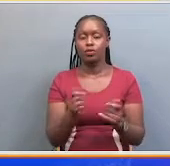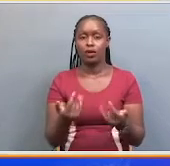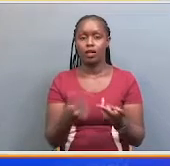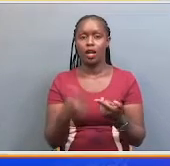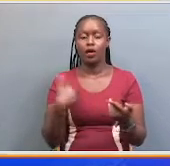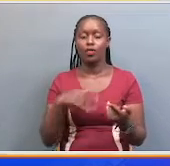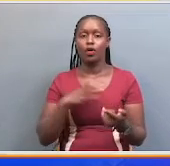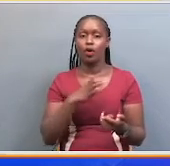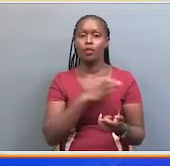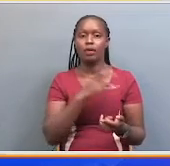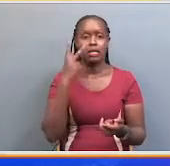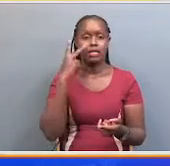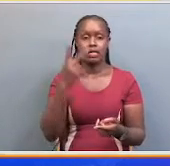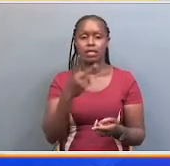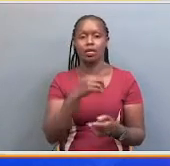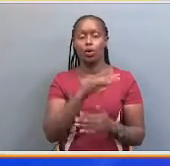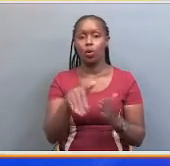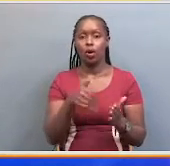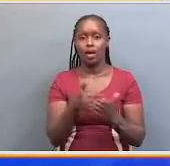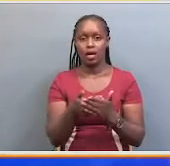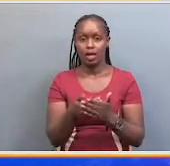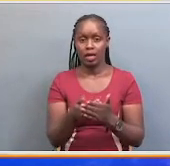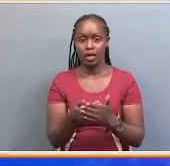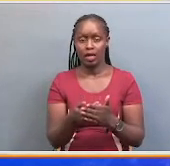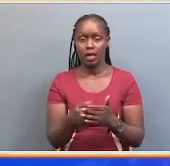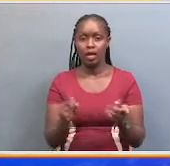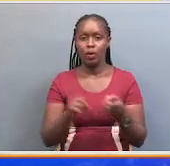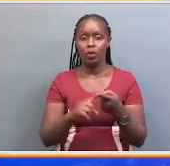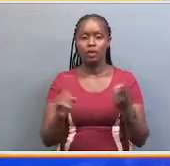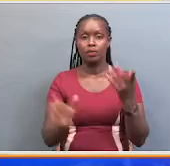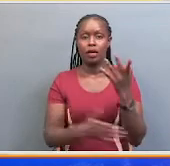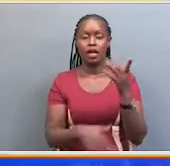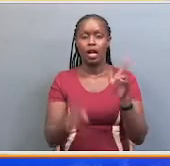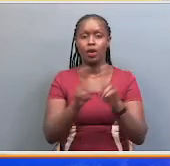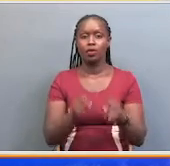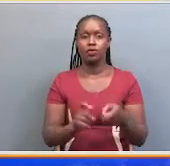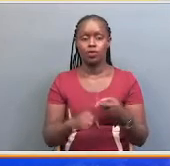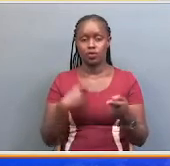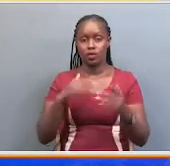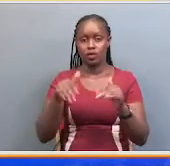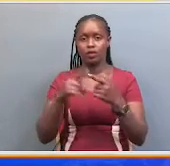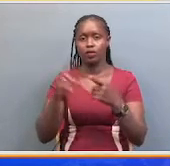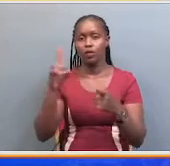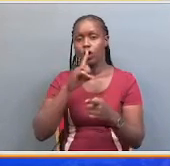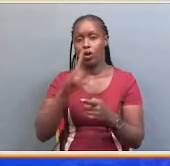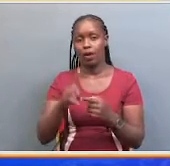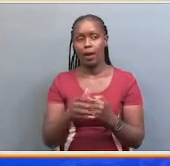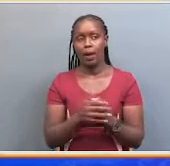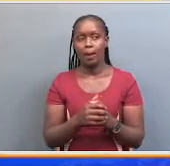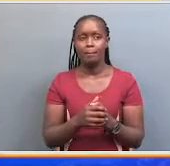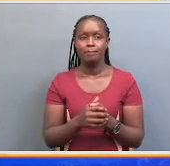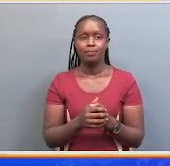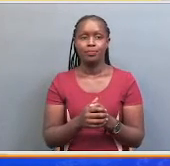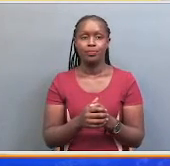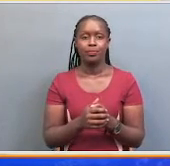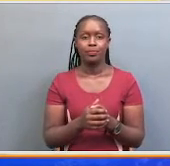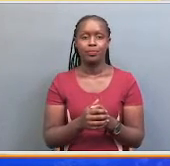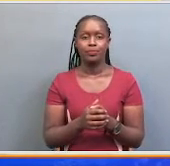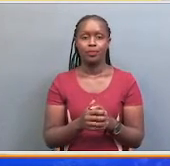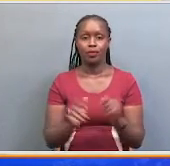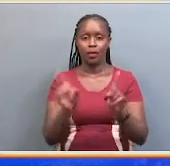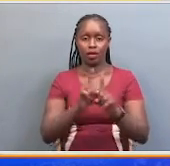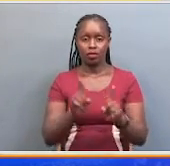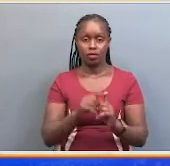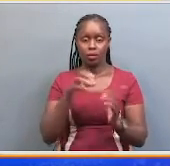found that they were merited and proceeded to order for a recount. In respect of the position